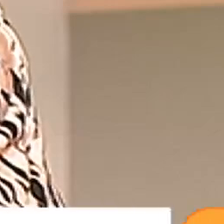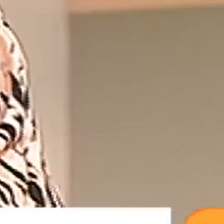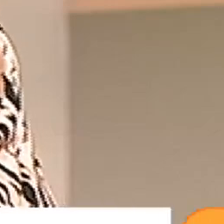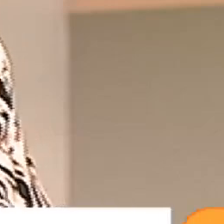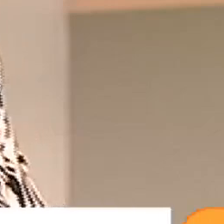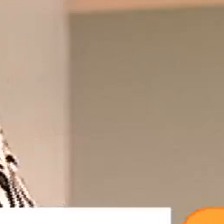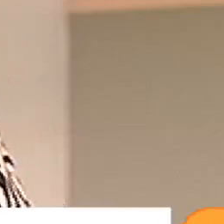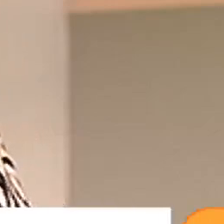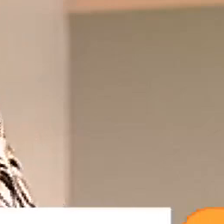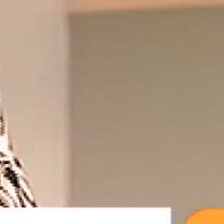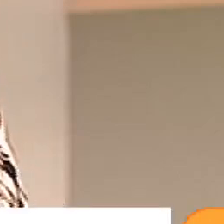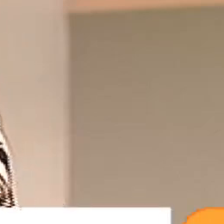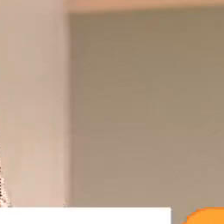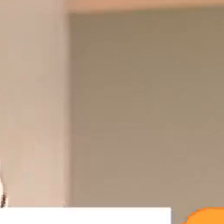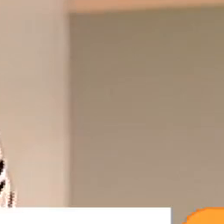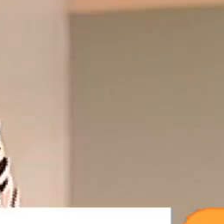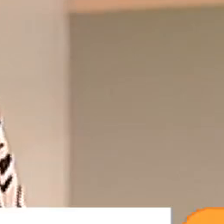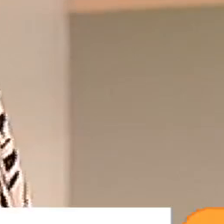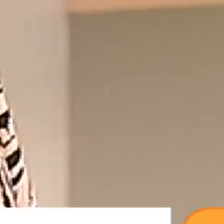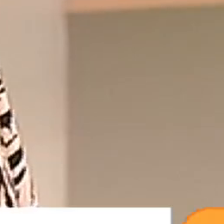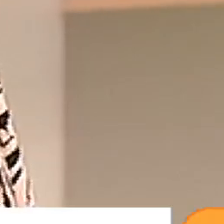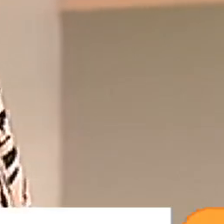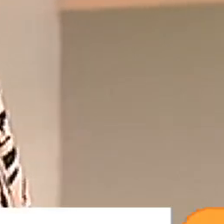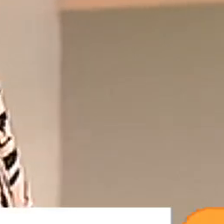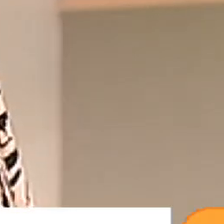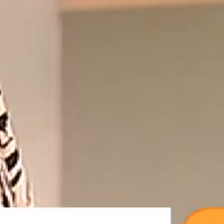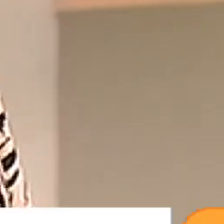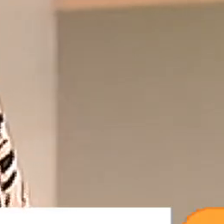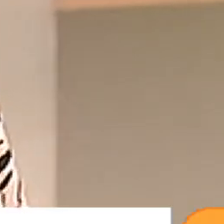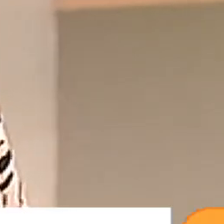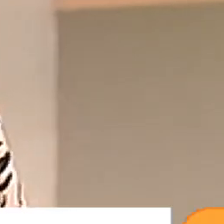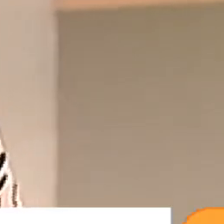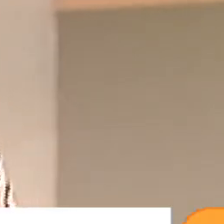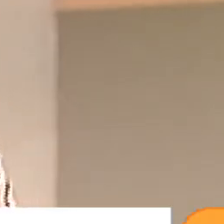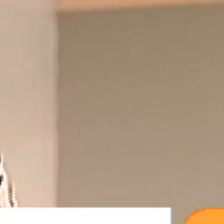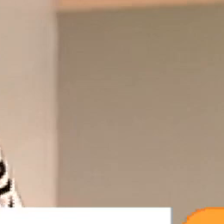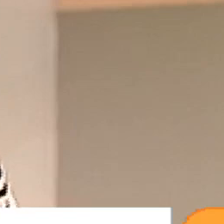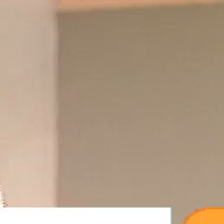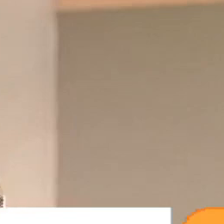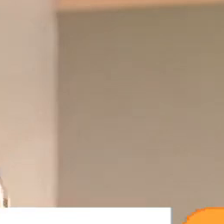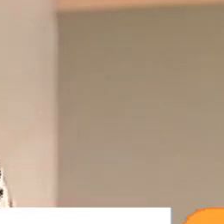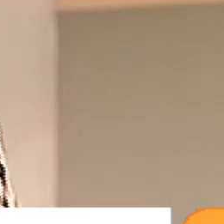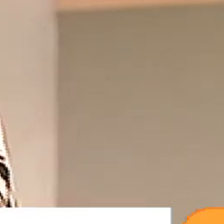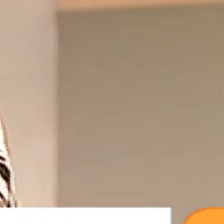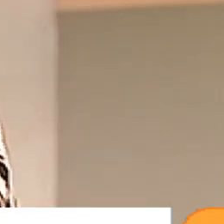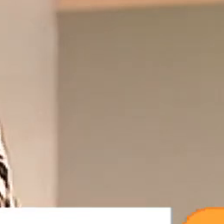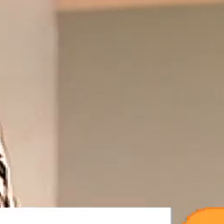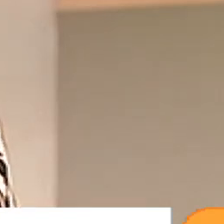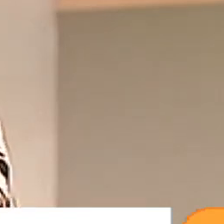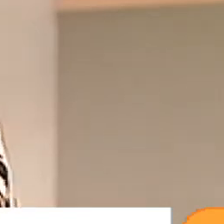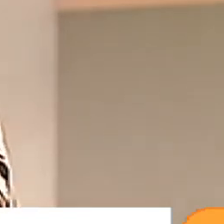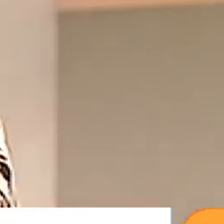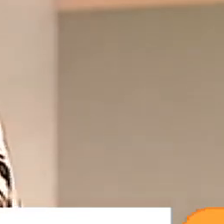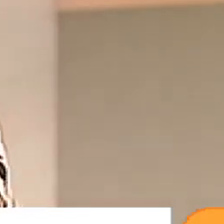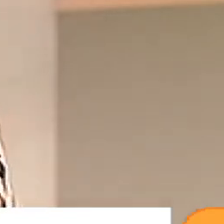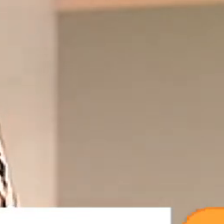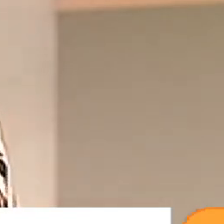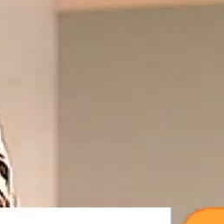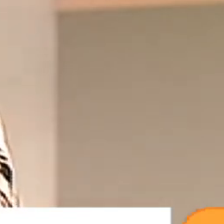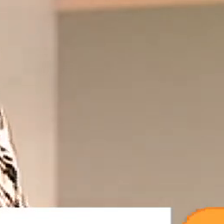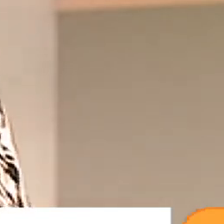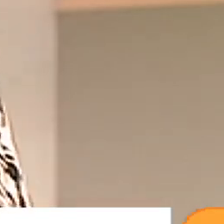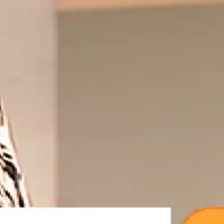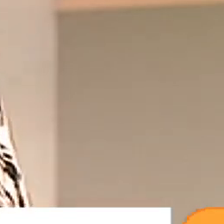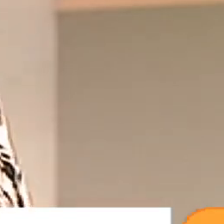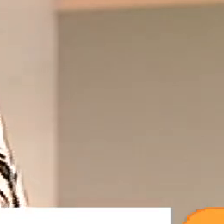On my memo tonight, I look at lockdowns, especially the one that is currently being implemented in 5 counties, including this one we are